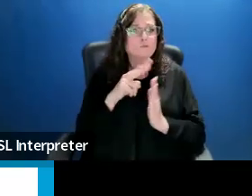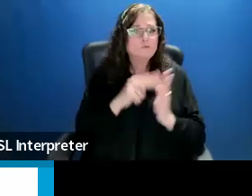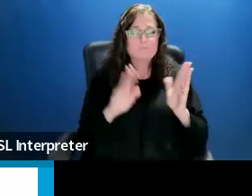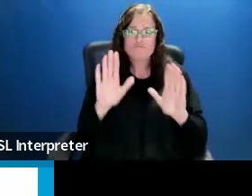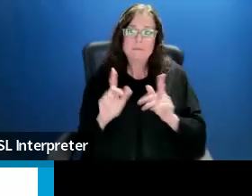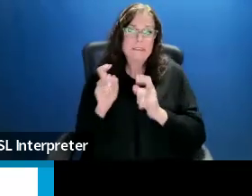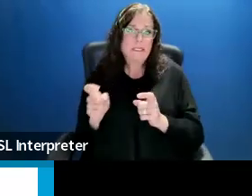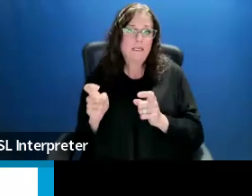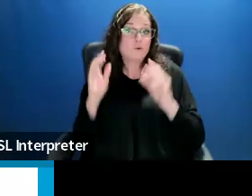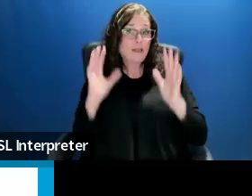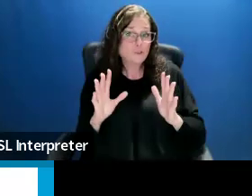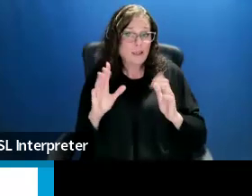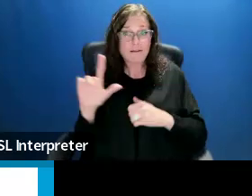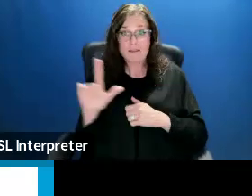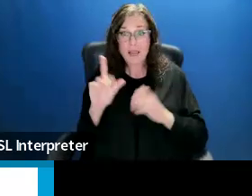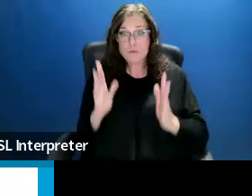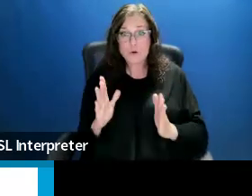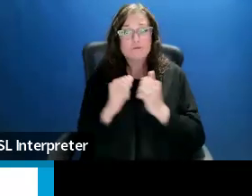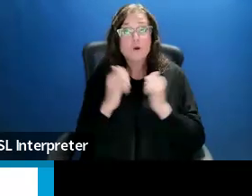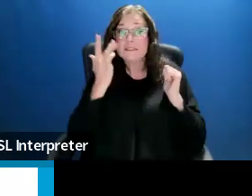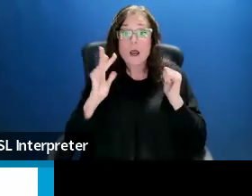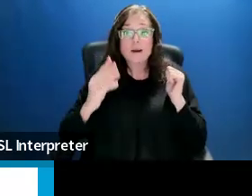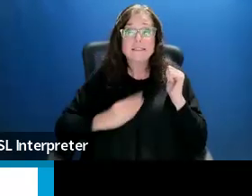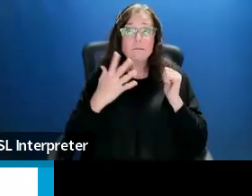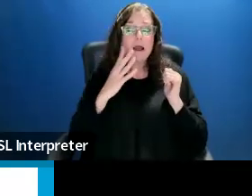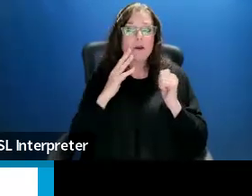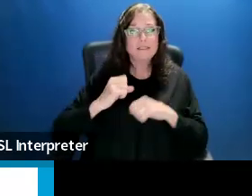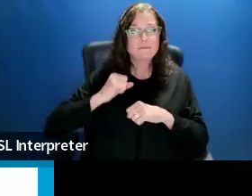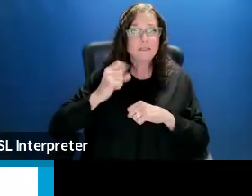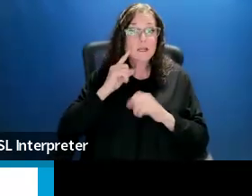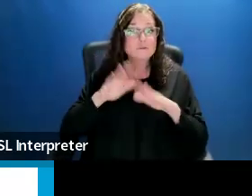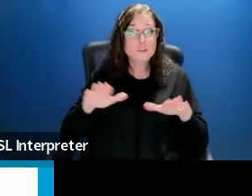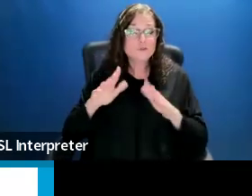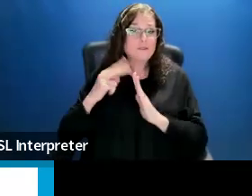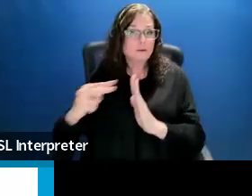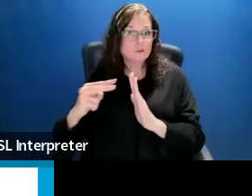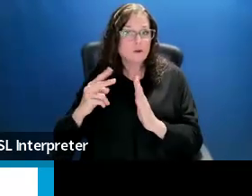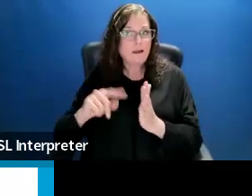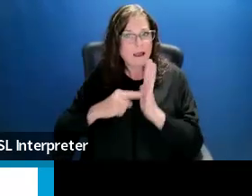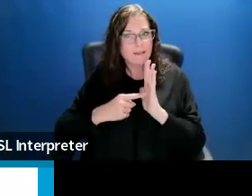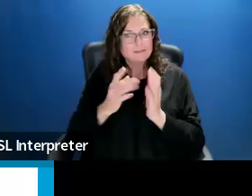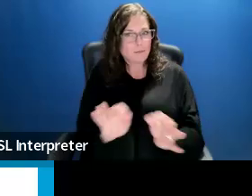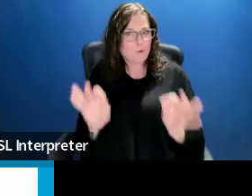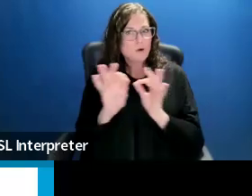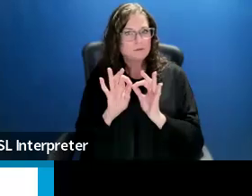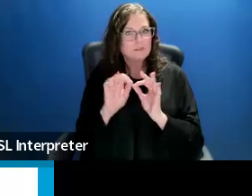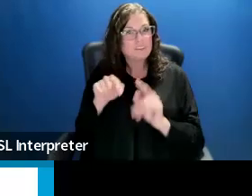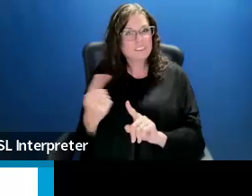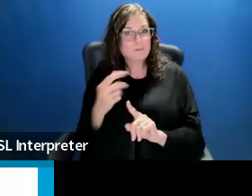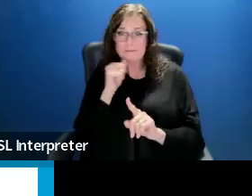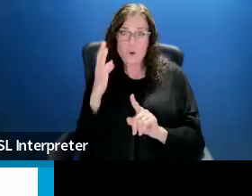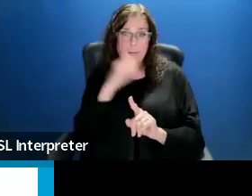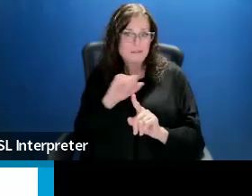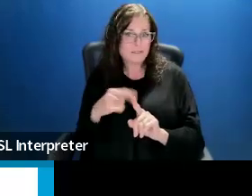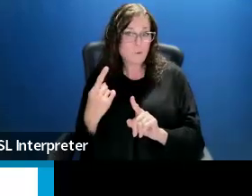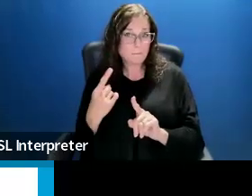terrific gift for educators and librarians seeking a smart, inspiring defense of children's literature that highlights its importance. This one is not to be